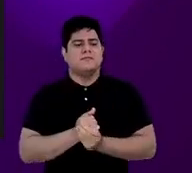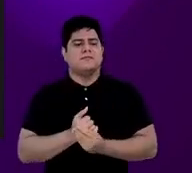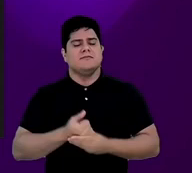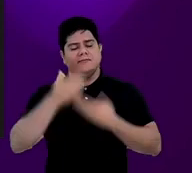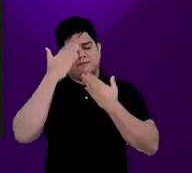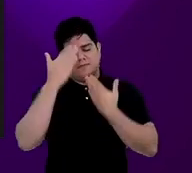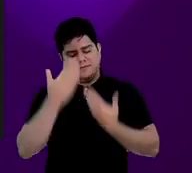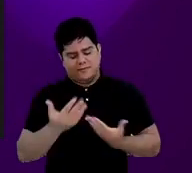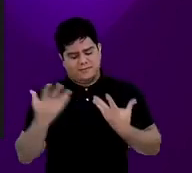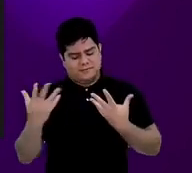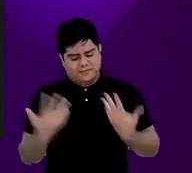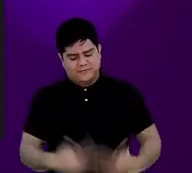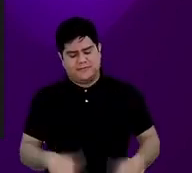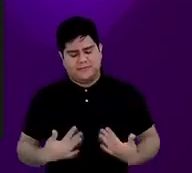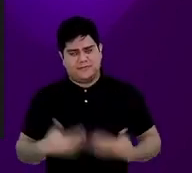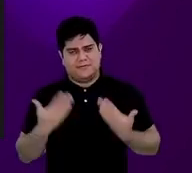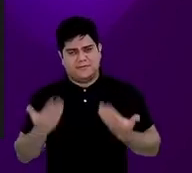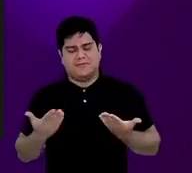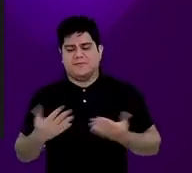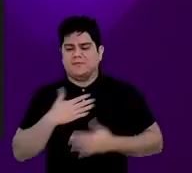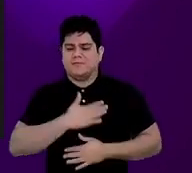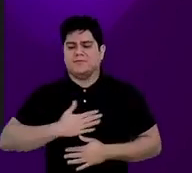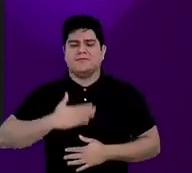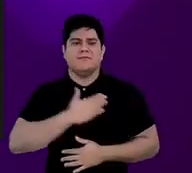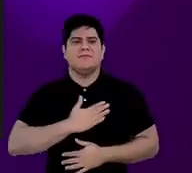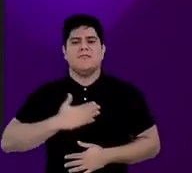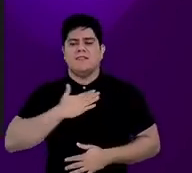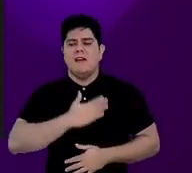It's always a pleasure to